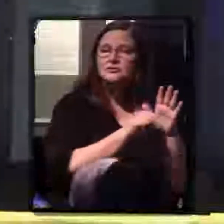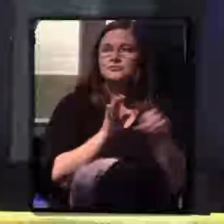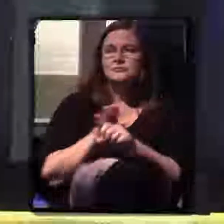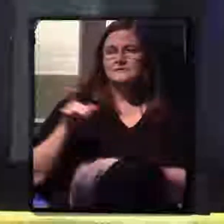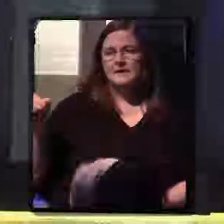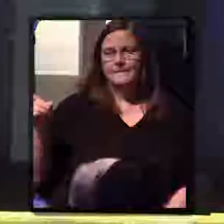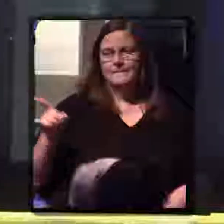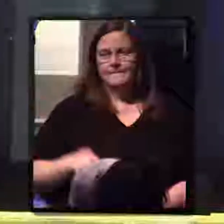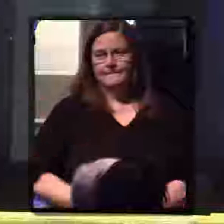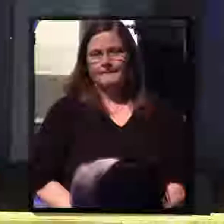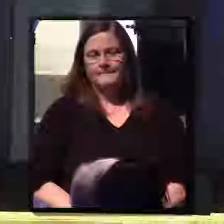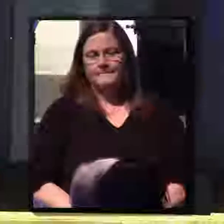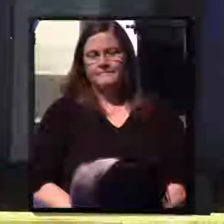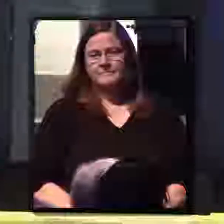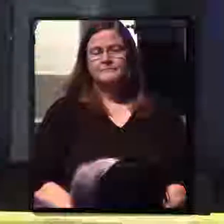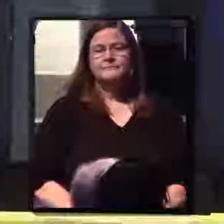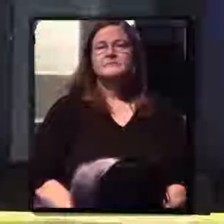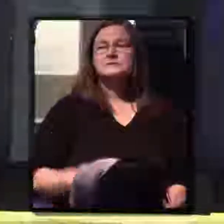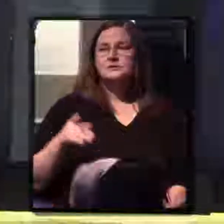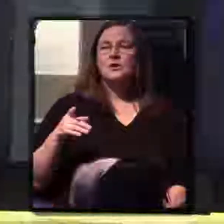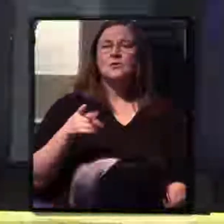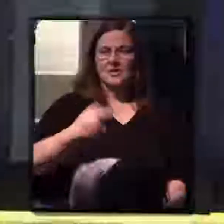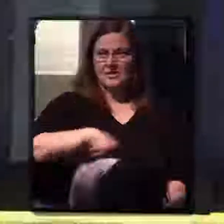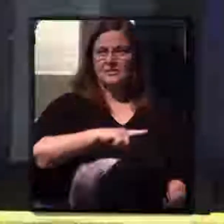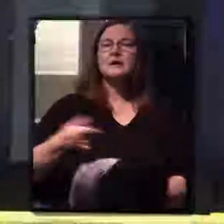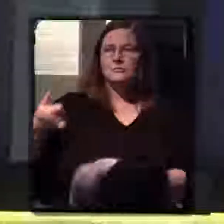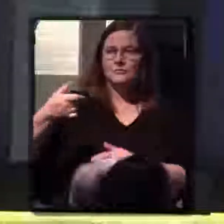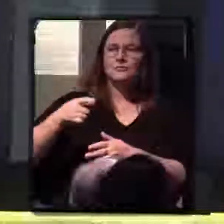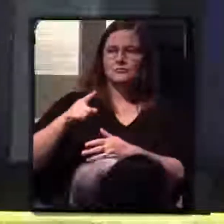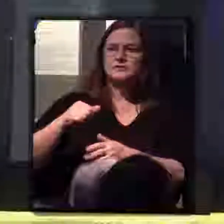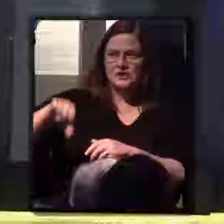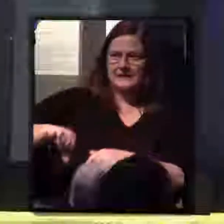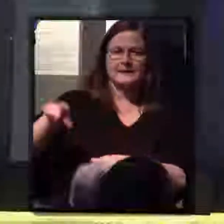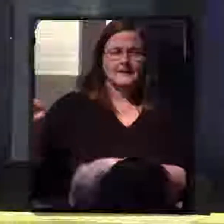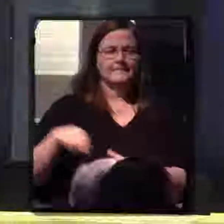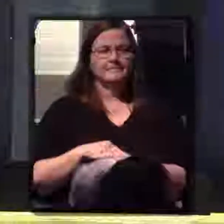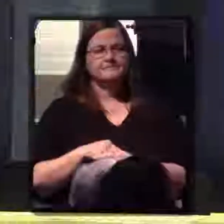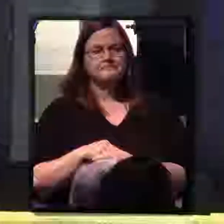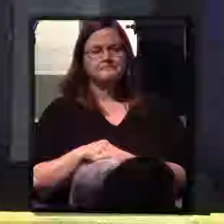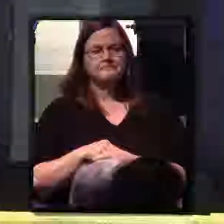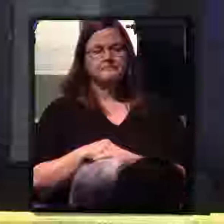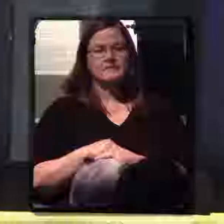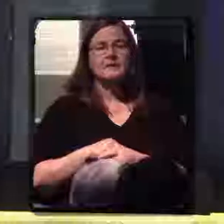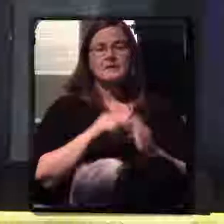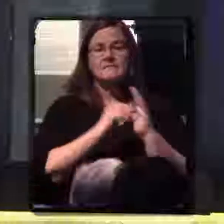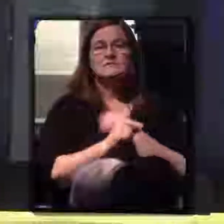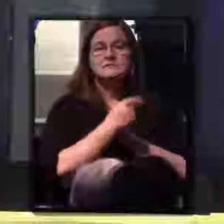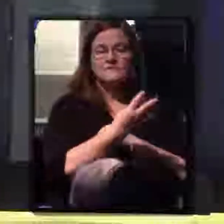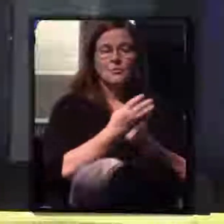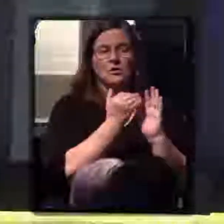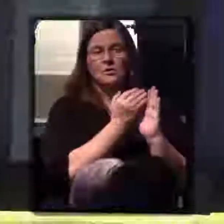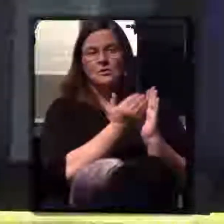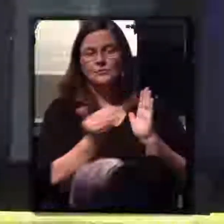king, "Crucify him, crucify him." And so he was rejected. And then not only